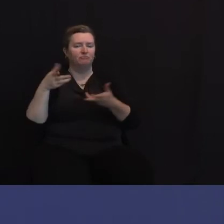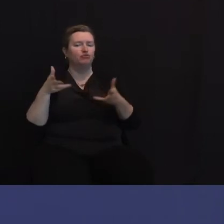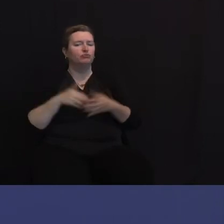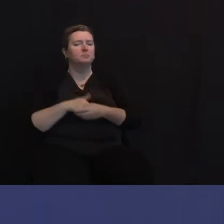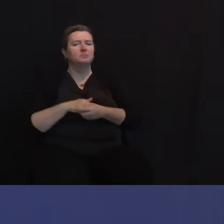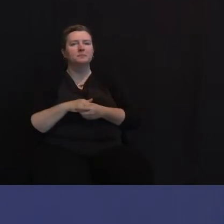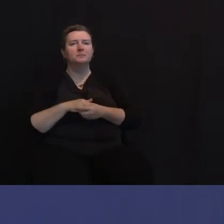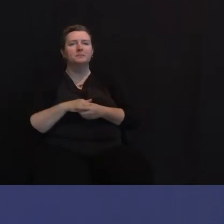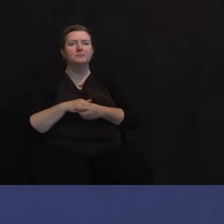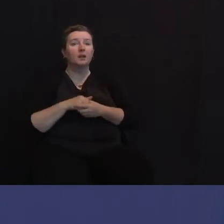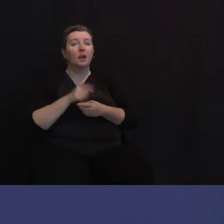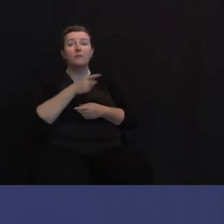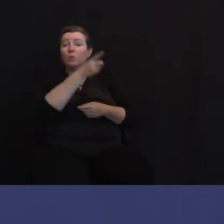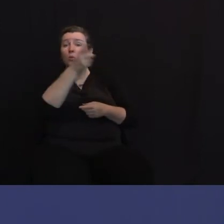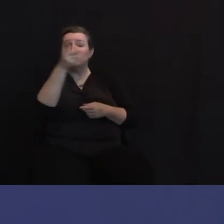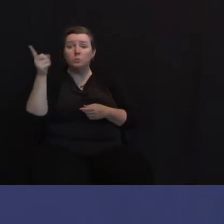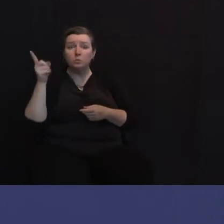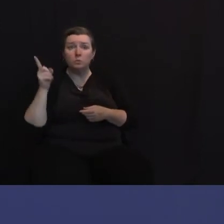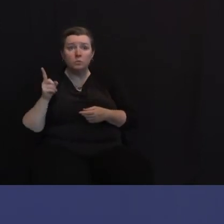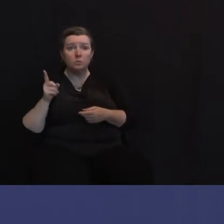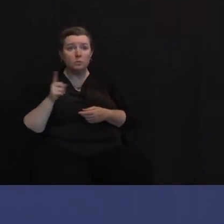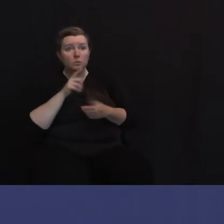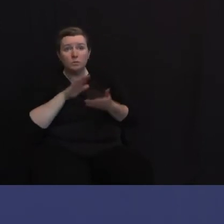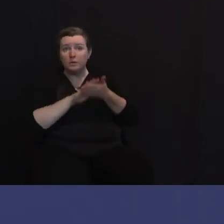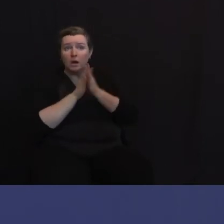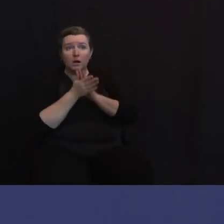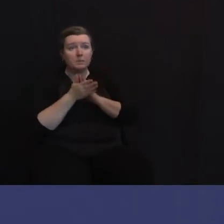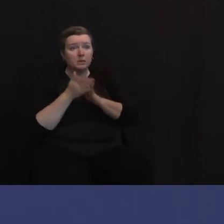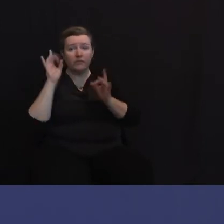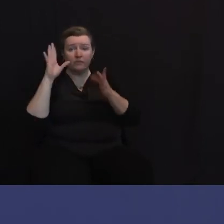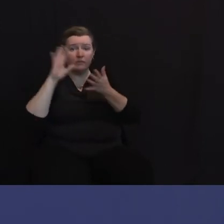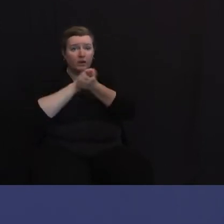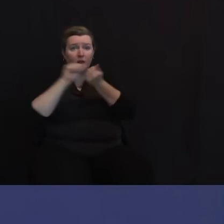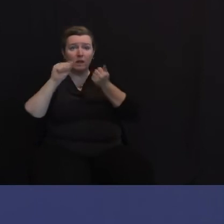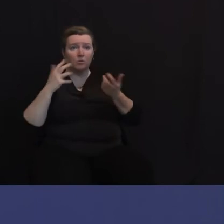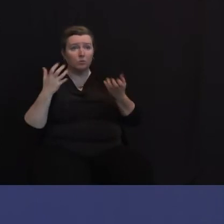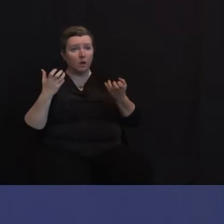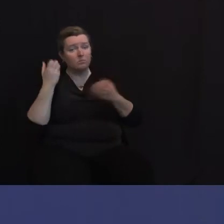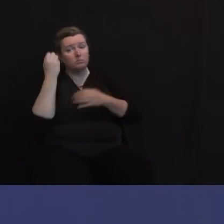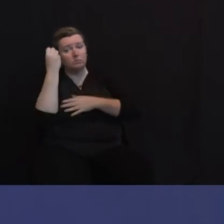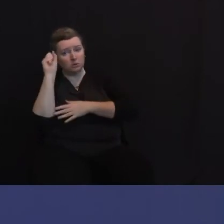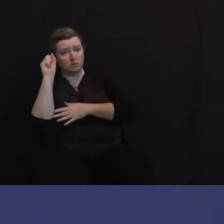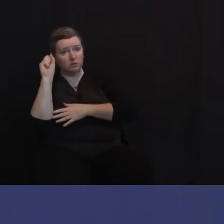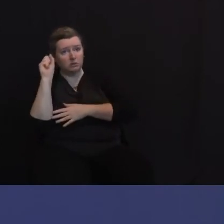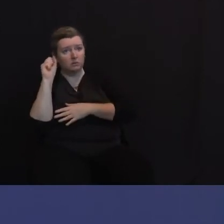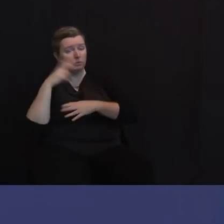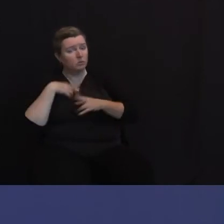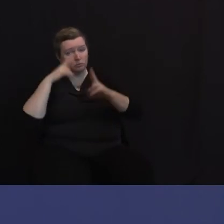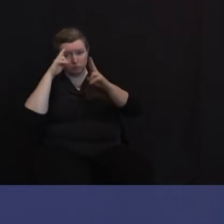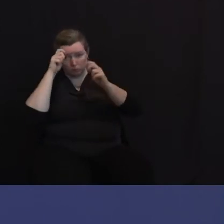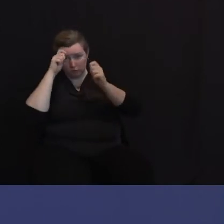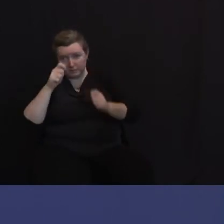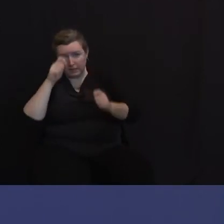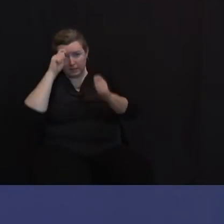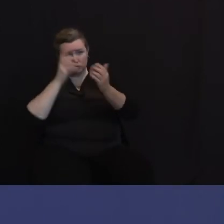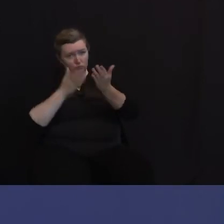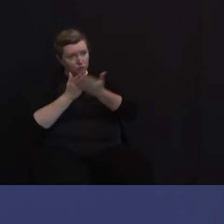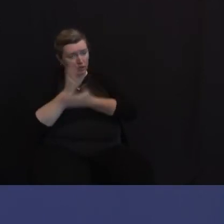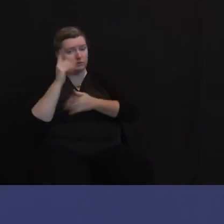intending to do violence, and you just want to go out and protest, I would say we respect your complete right to protest